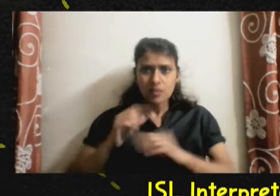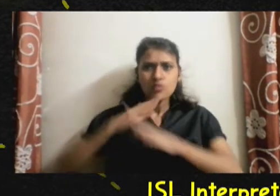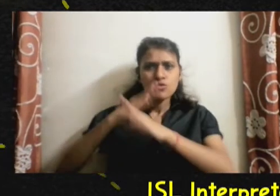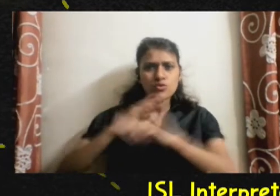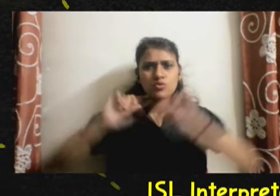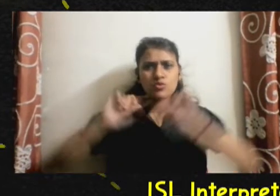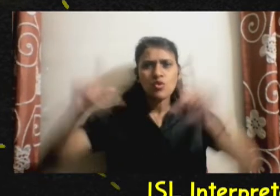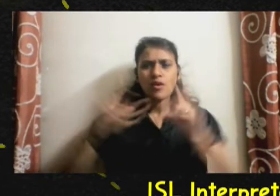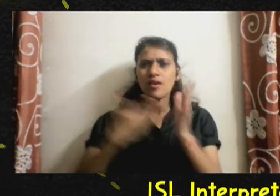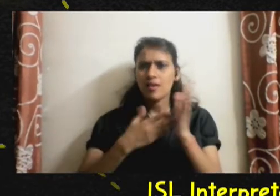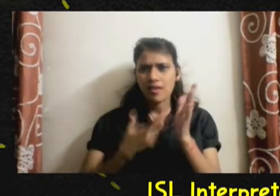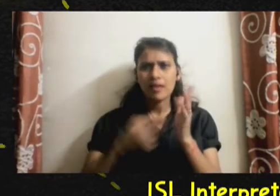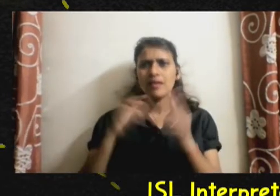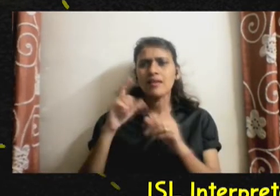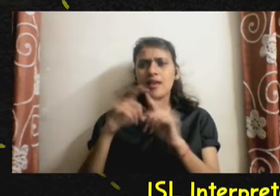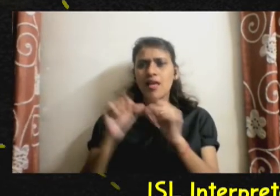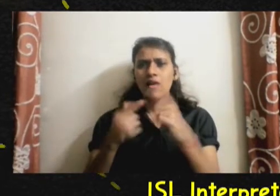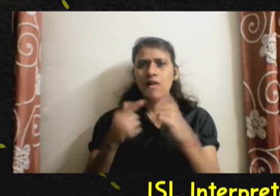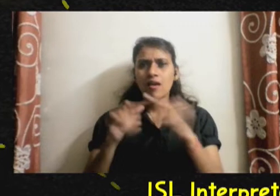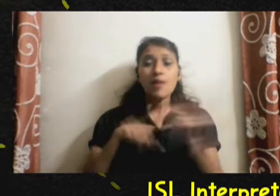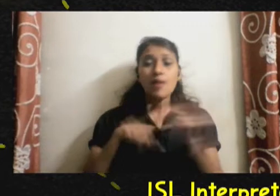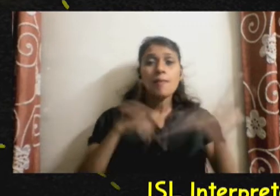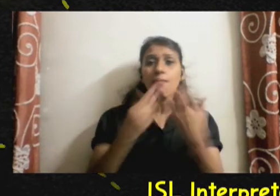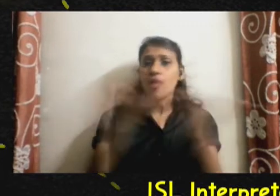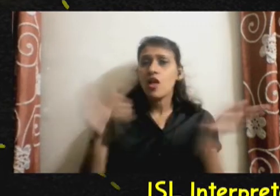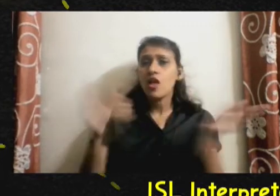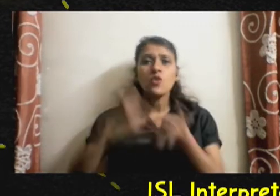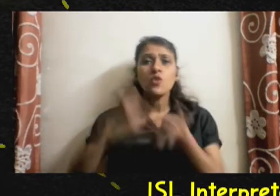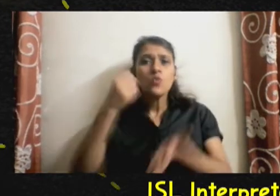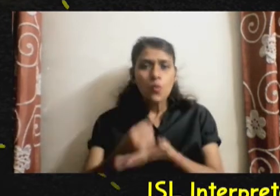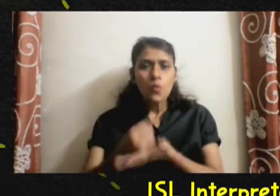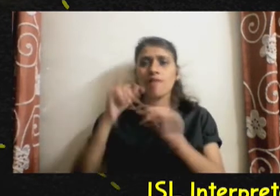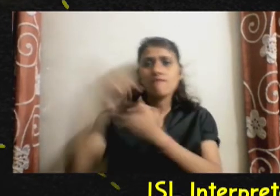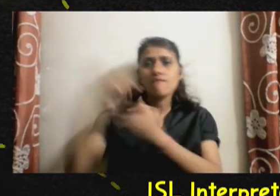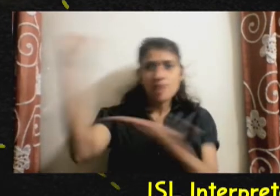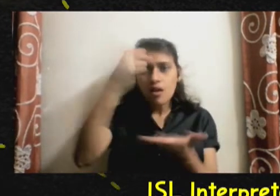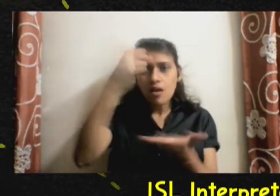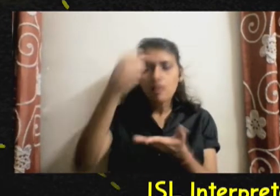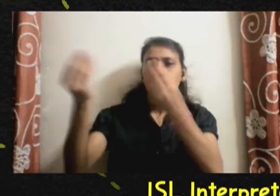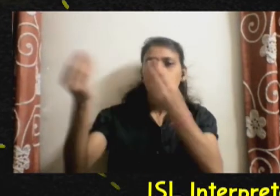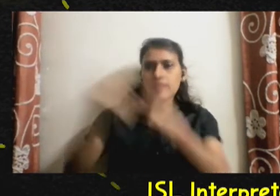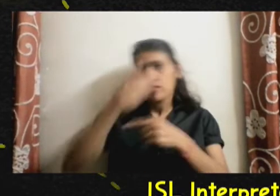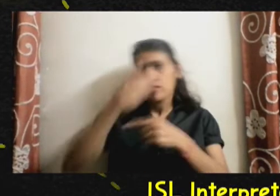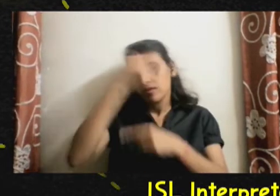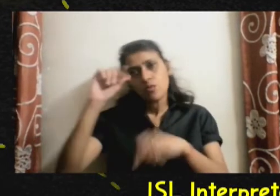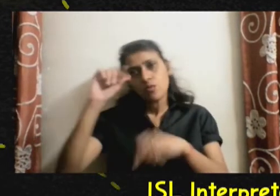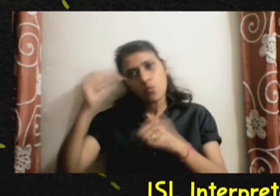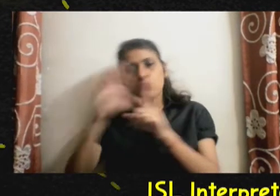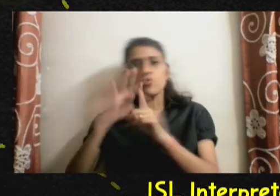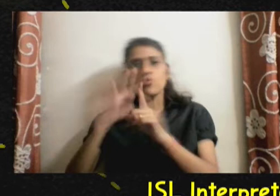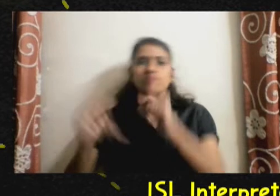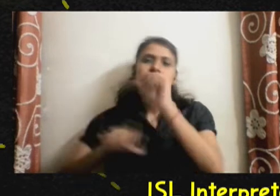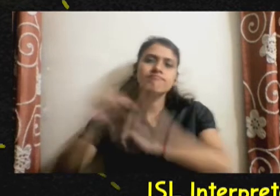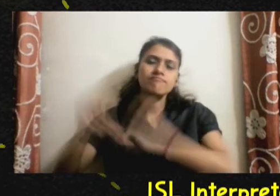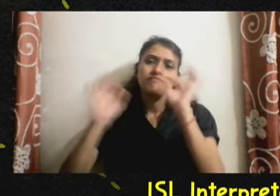impact, and luckily we had, I must say, people who resourced us, the funders gave us that space. So I must give a nod to that, because if they were